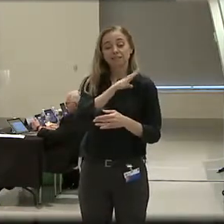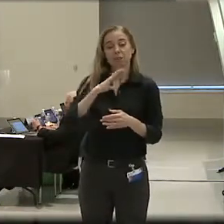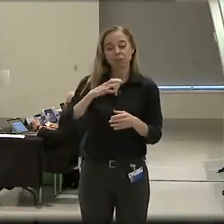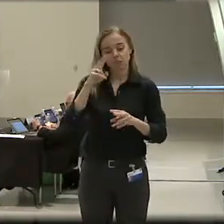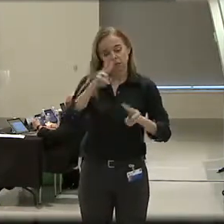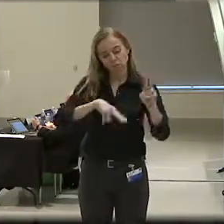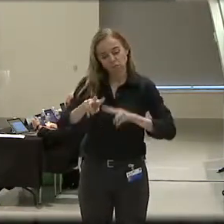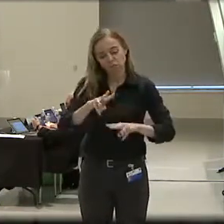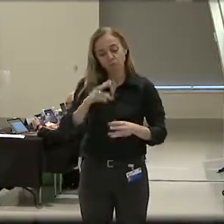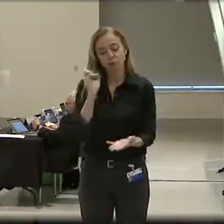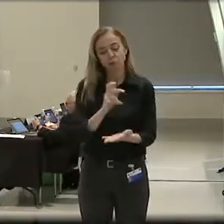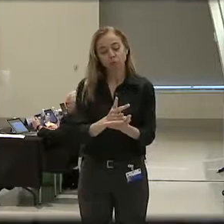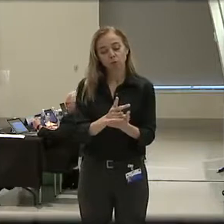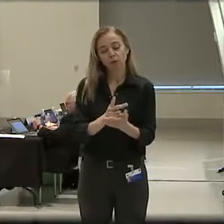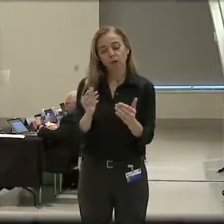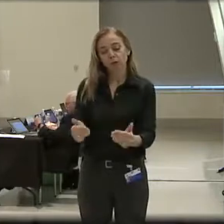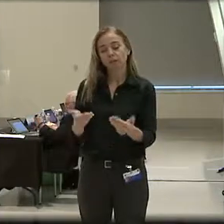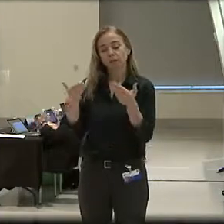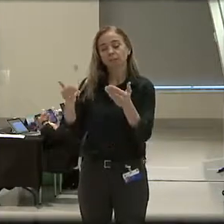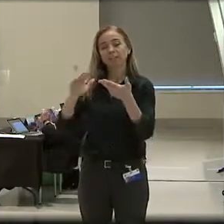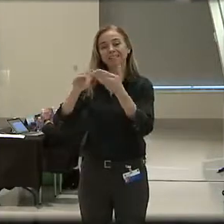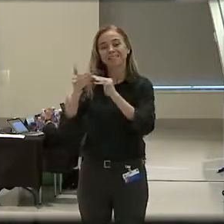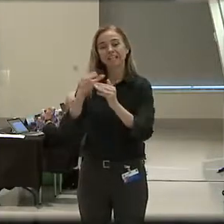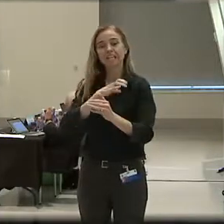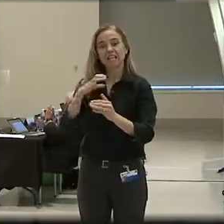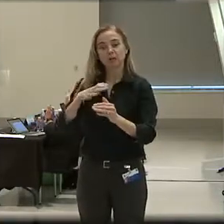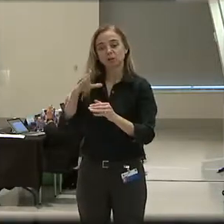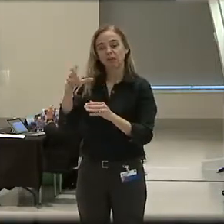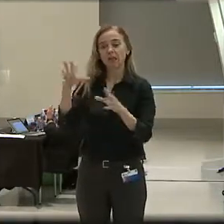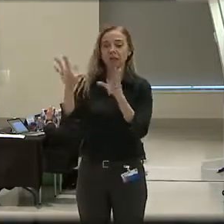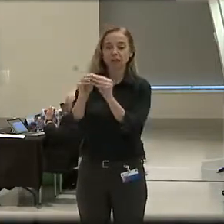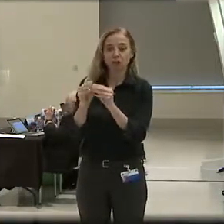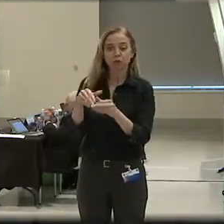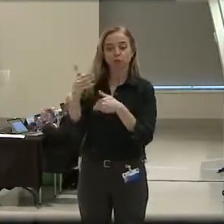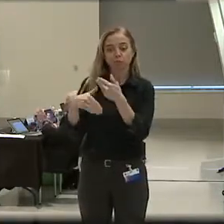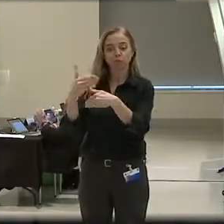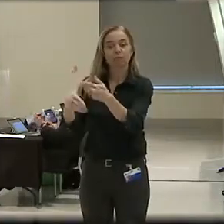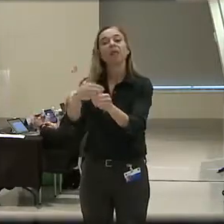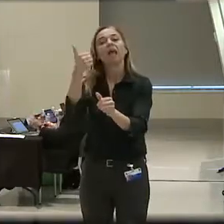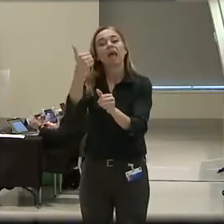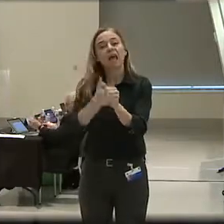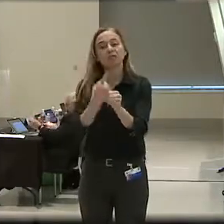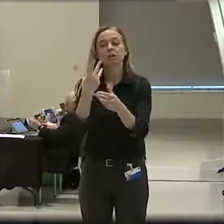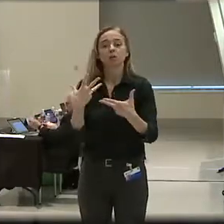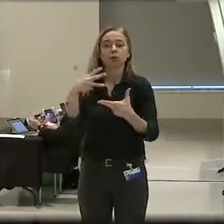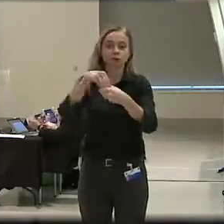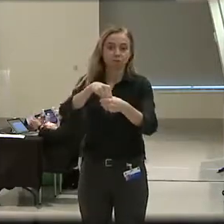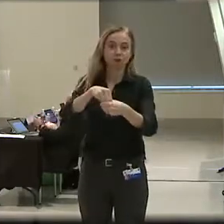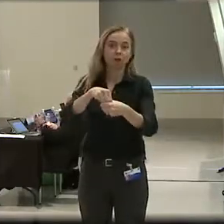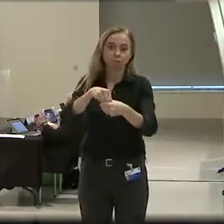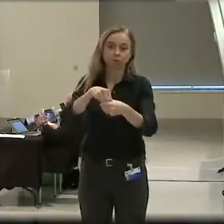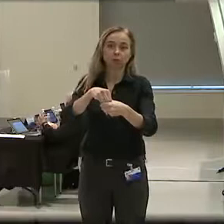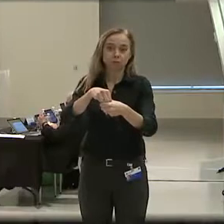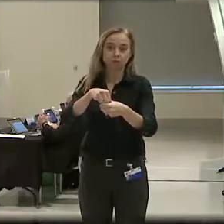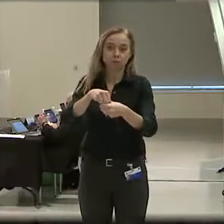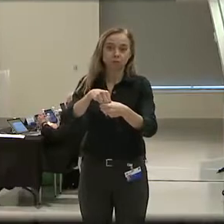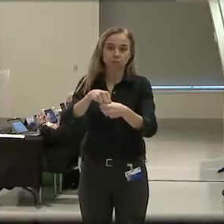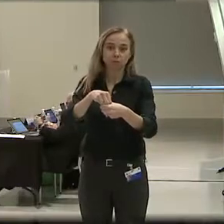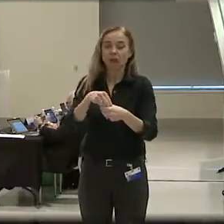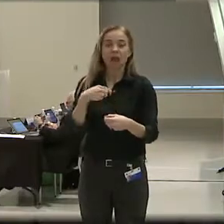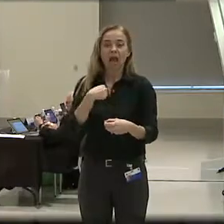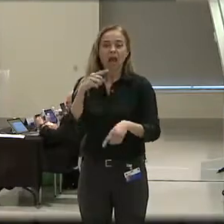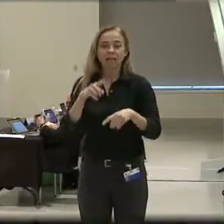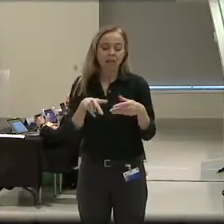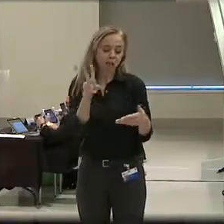it, and then it goes to the city council, who has hearings on it. So everybody is involved, but so it isn't like I could just say, well,